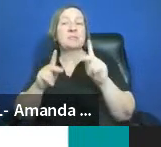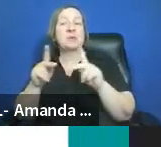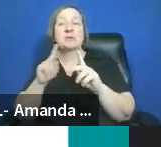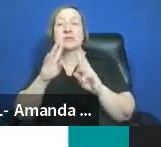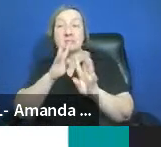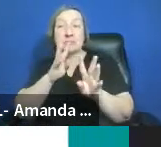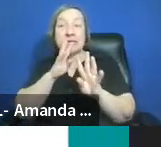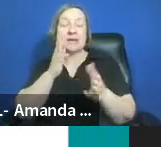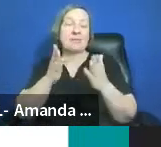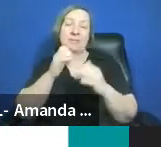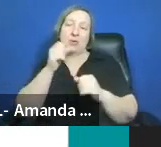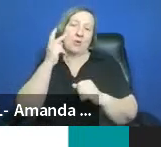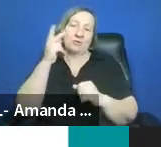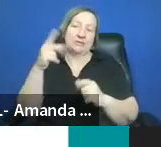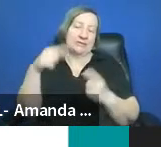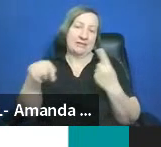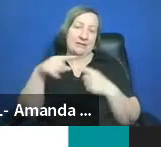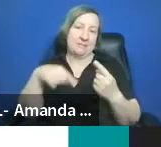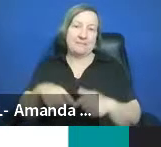not see them.